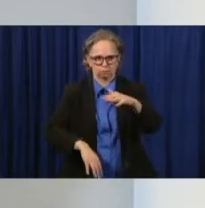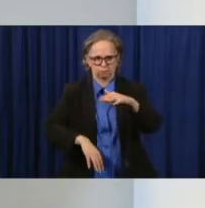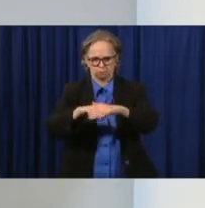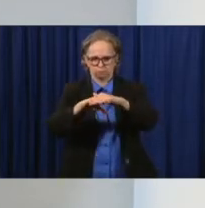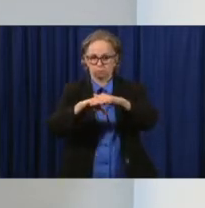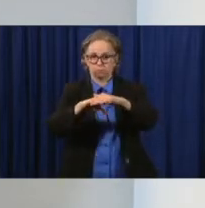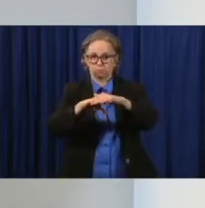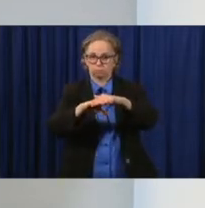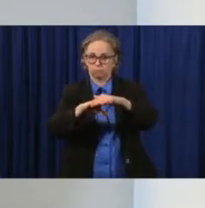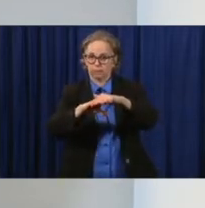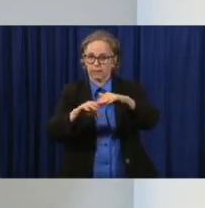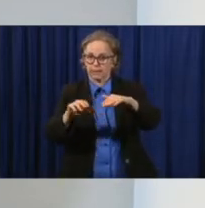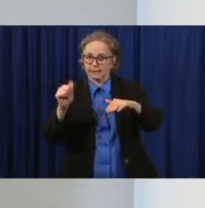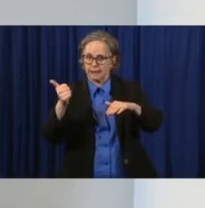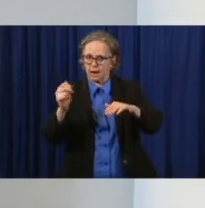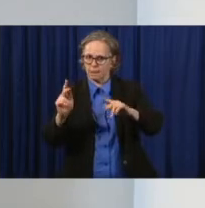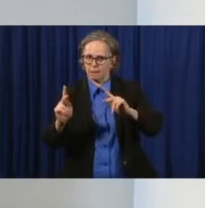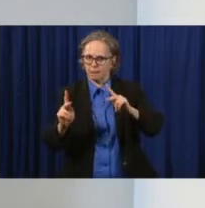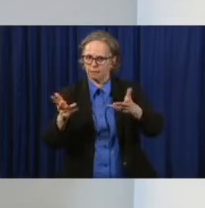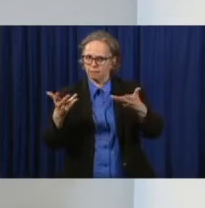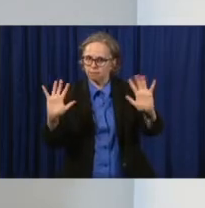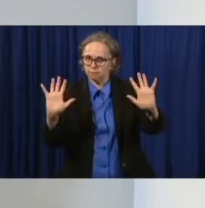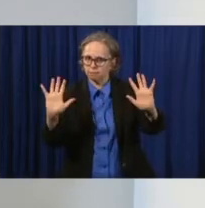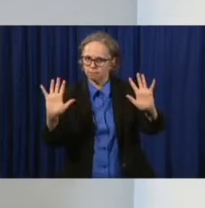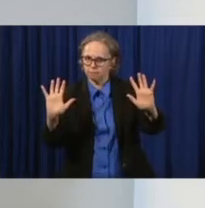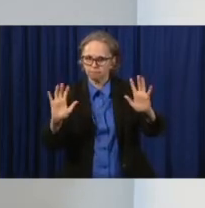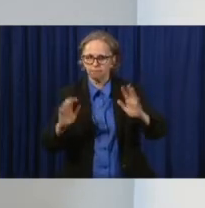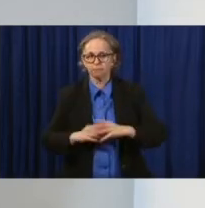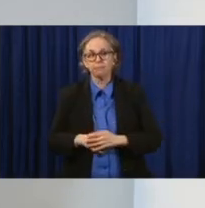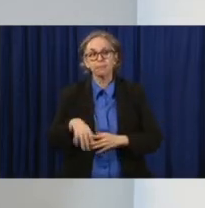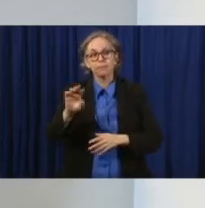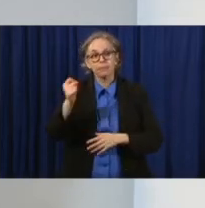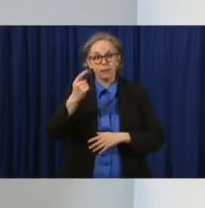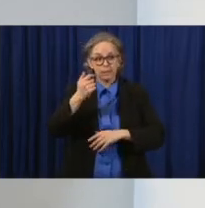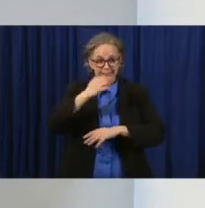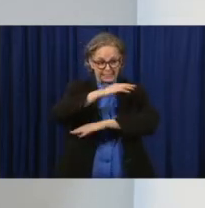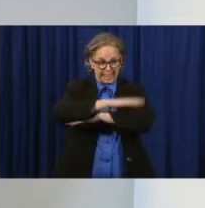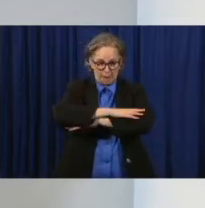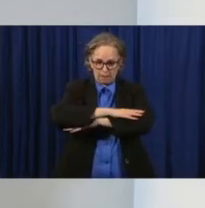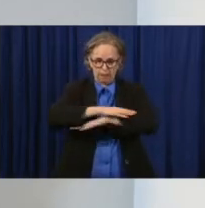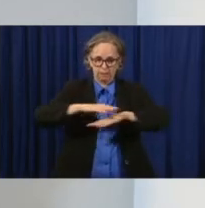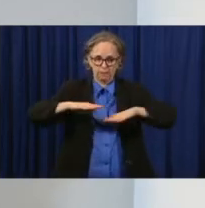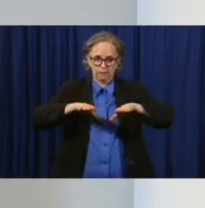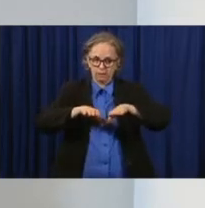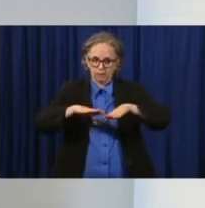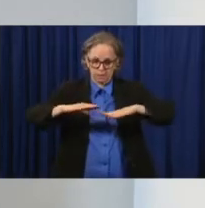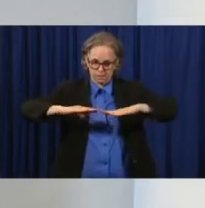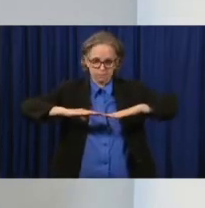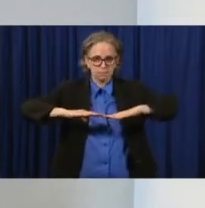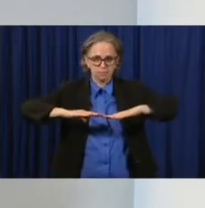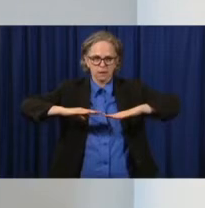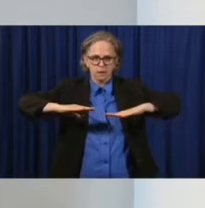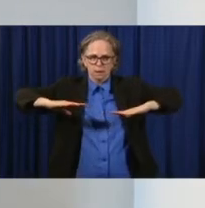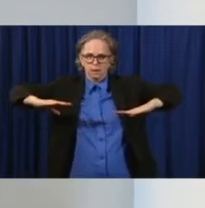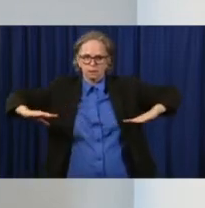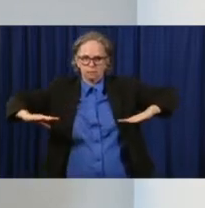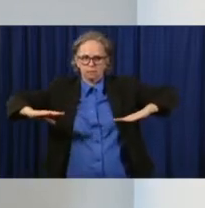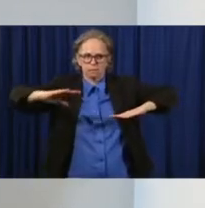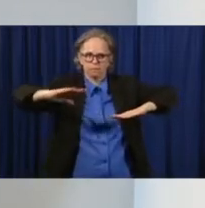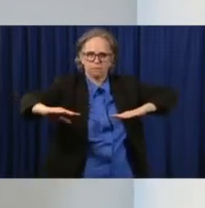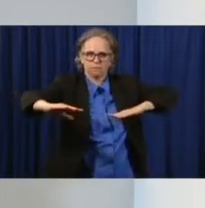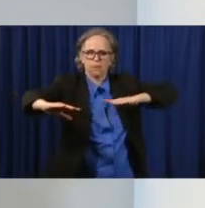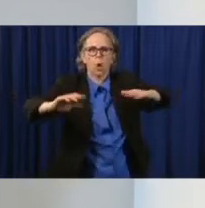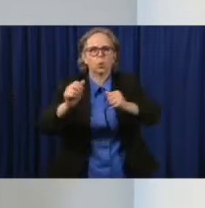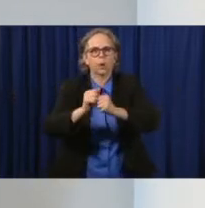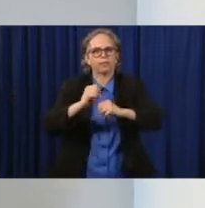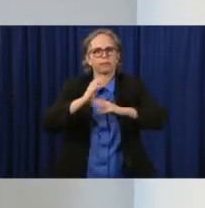to a table, and all those tables must be 6 feet apart or separated by a barrier. And if you can't do this as a business owner, because